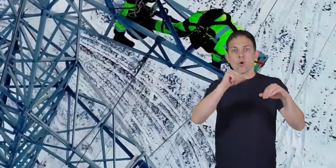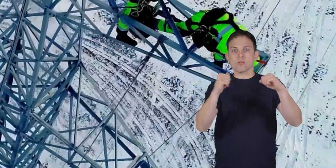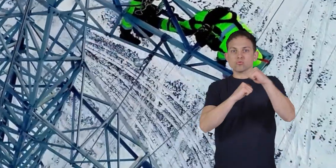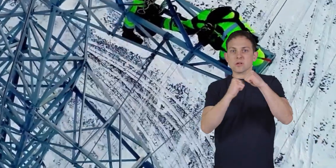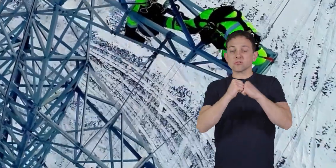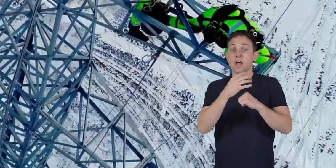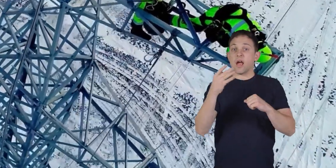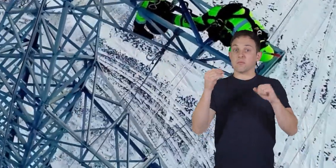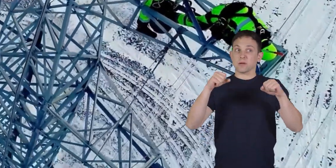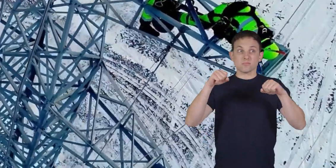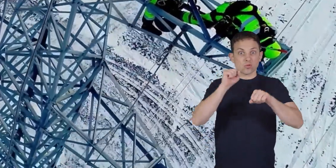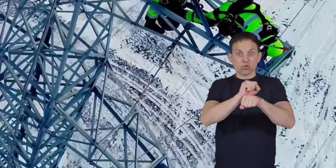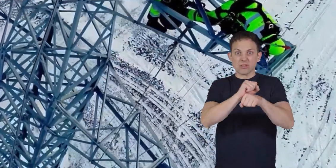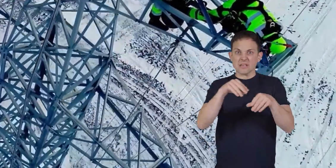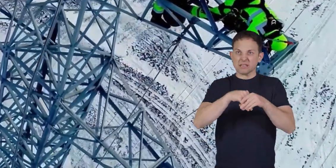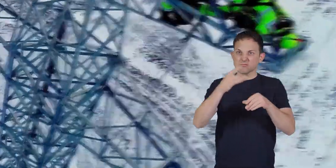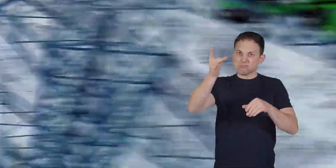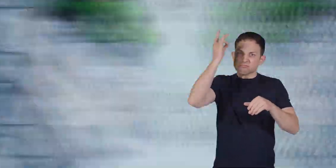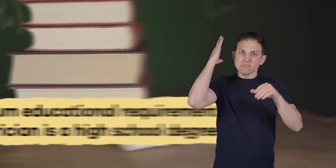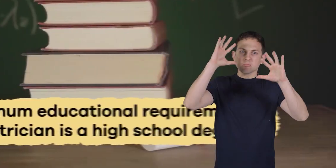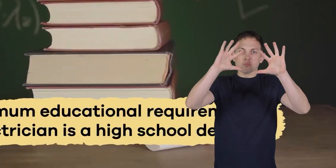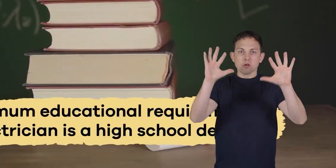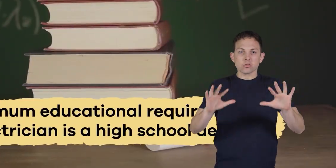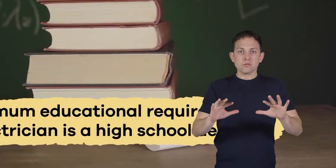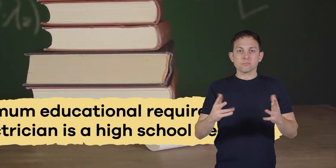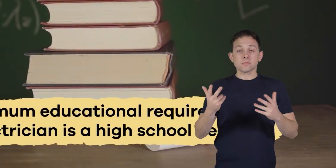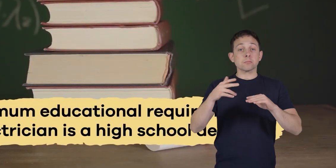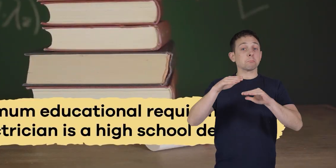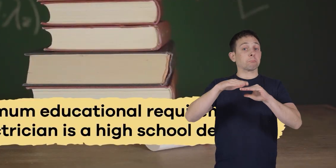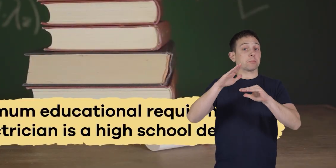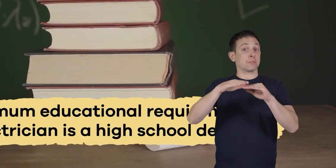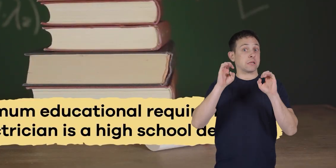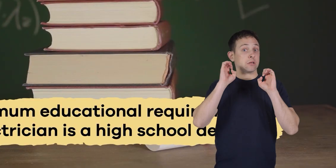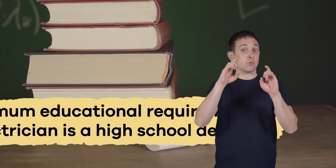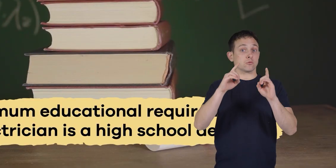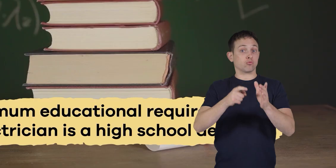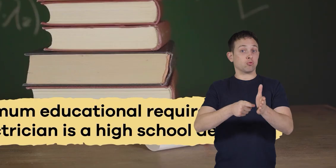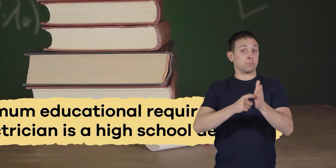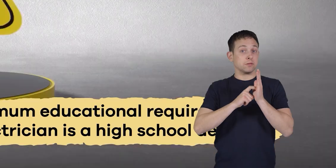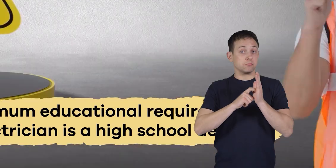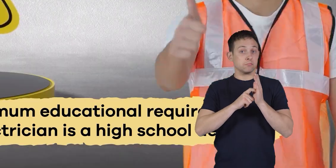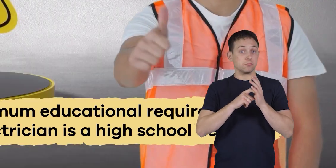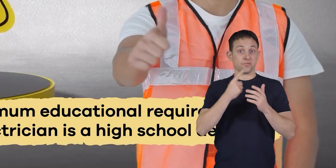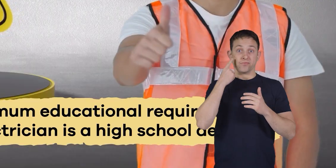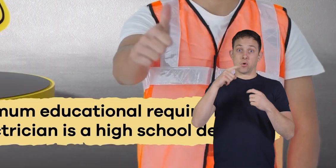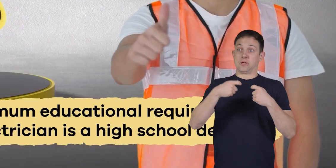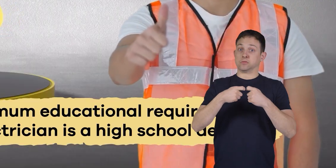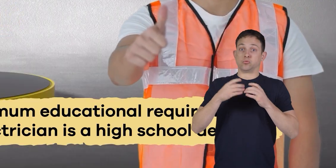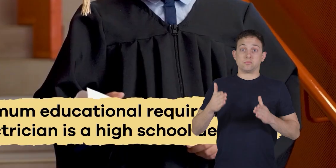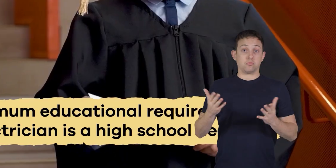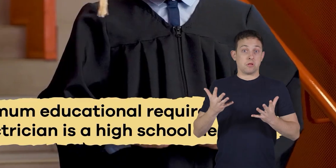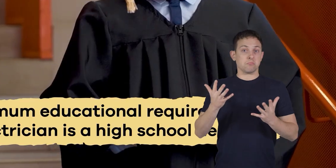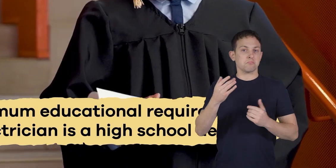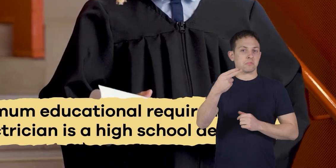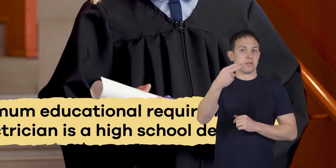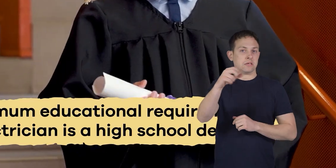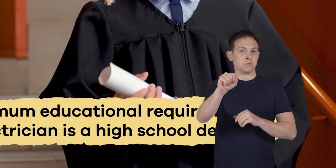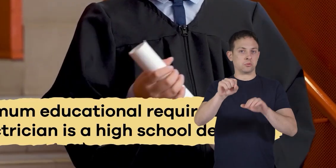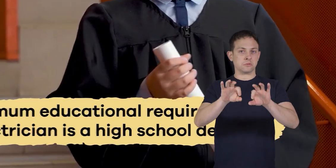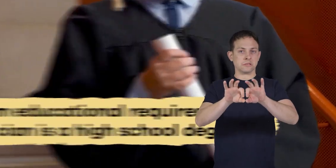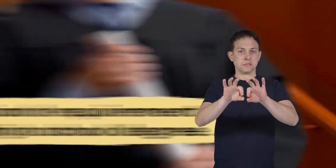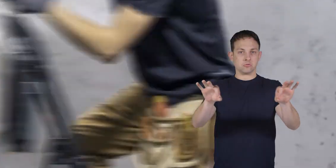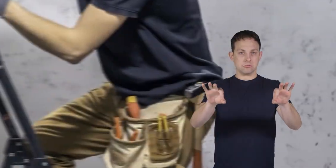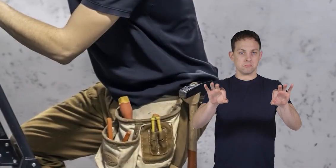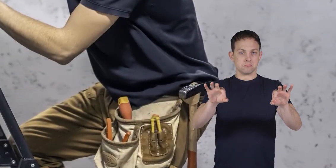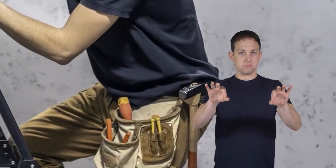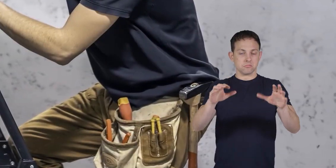and possibly work in inclement weather. The minimum educational requirement for an electrician is a high school